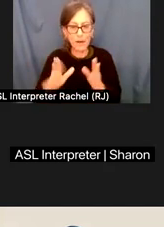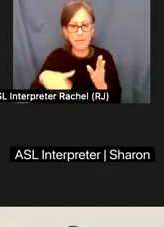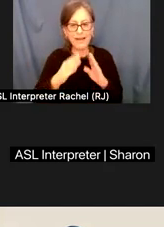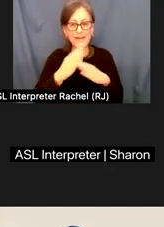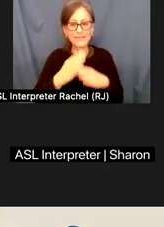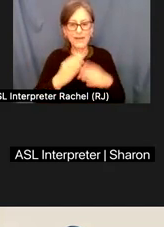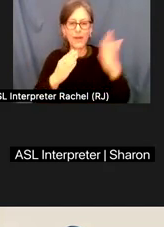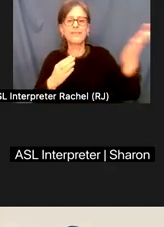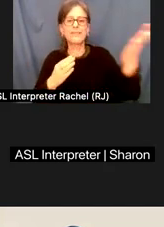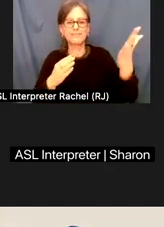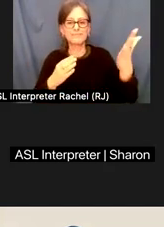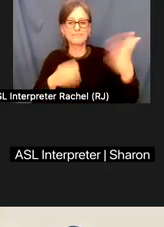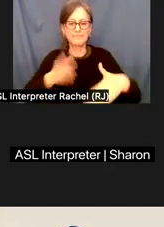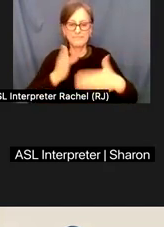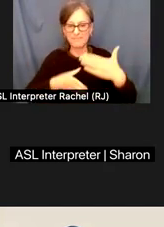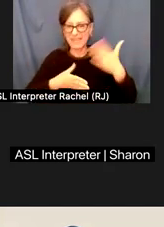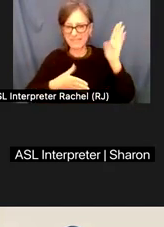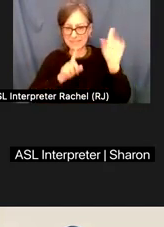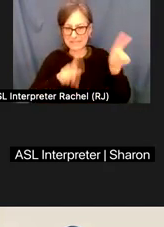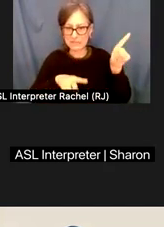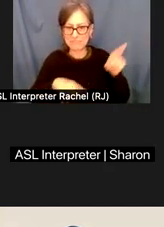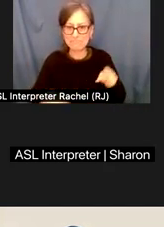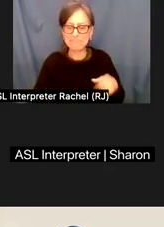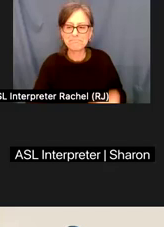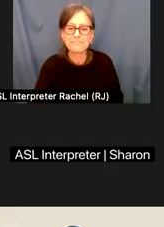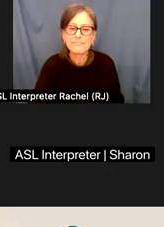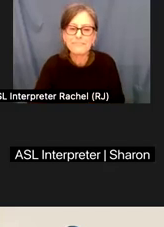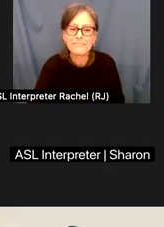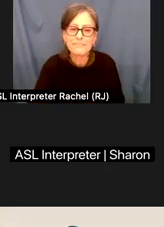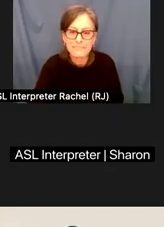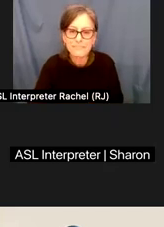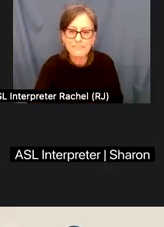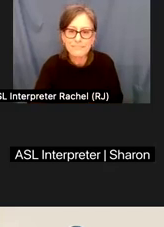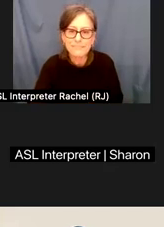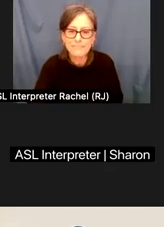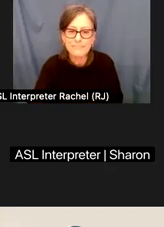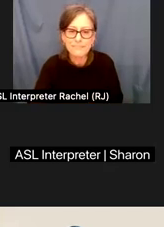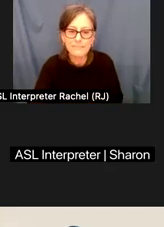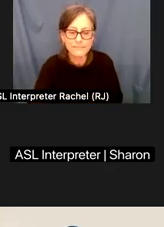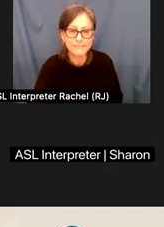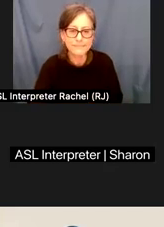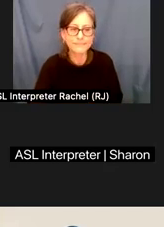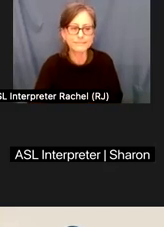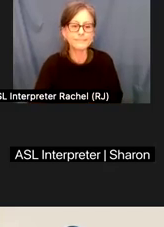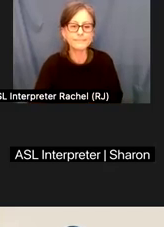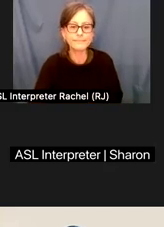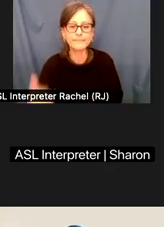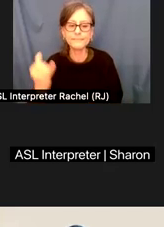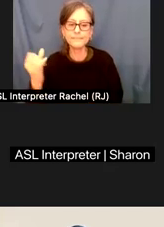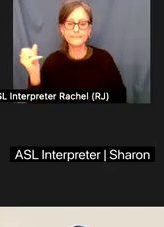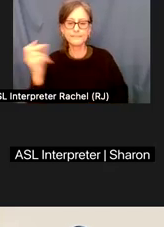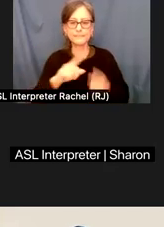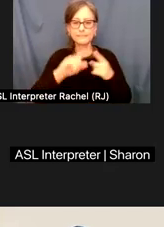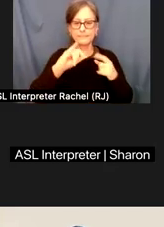There's the sharing of the poll answers. So thanks again. We'll go ahead and move on back to